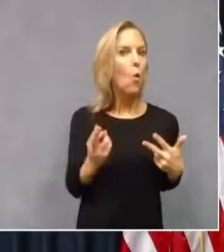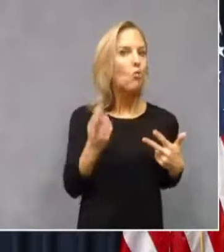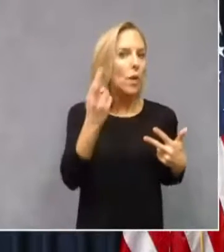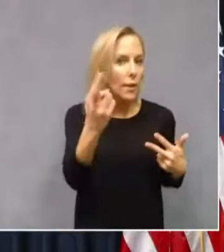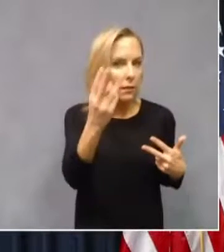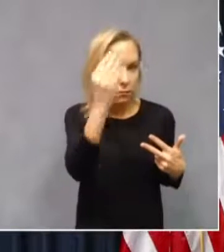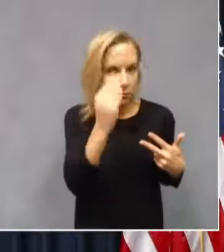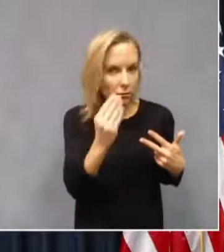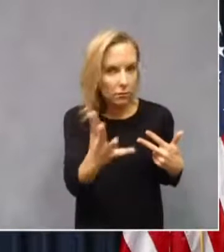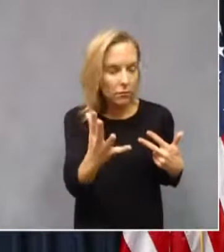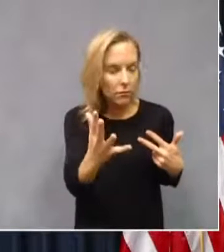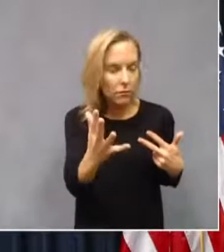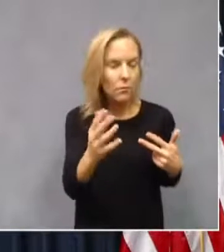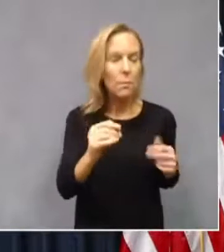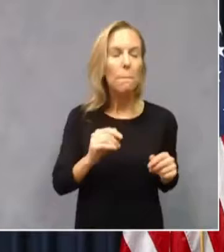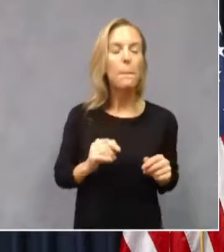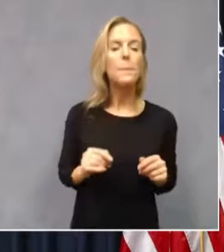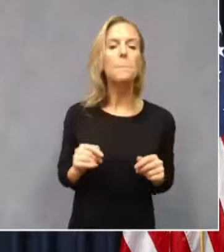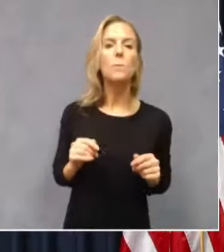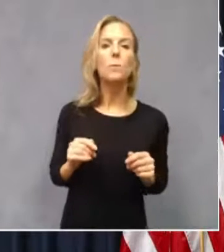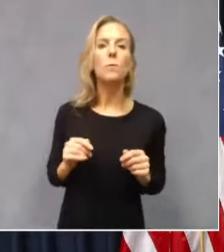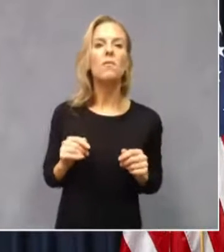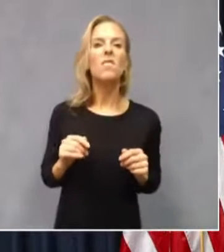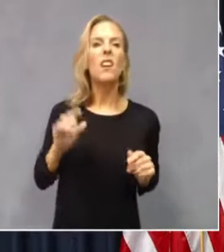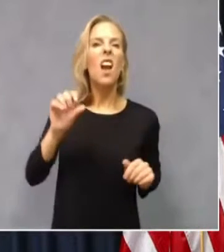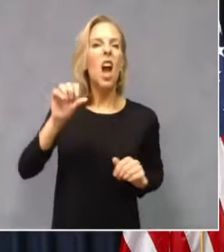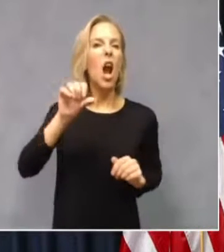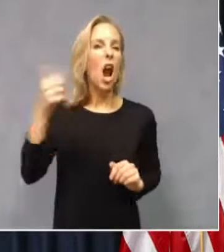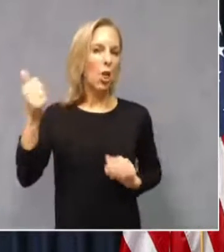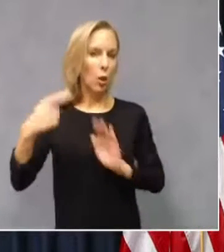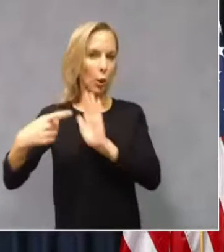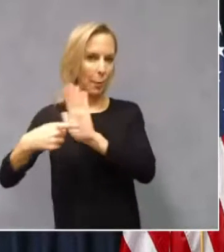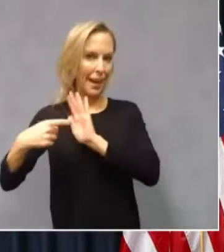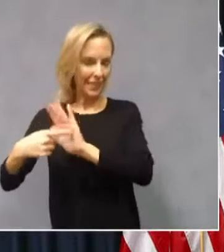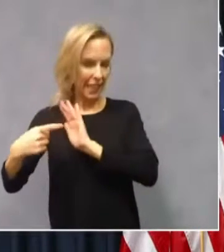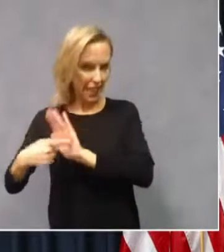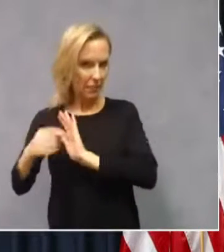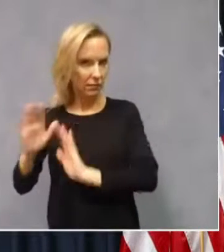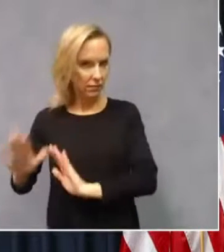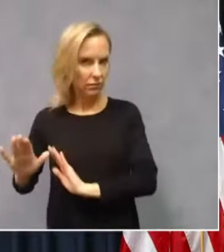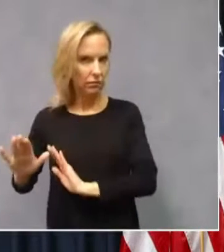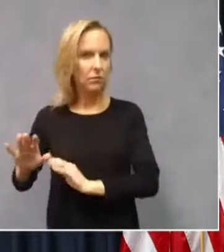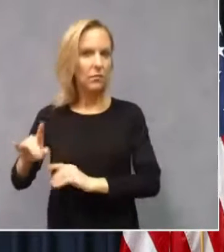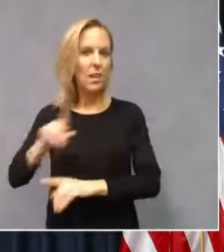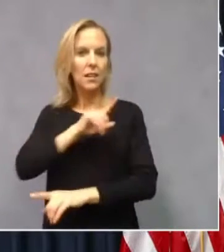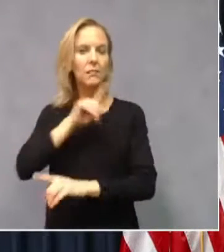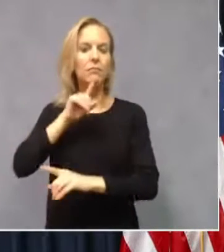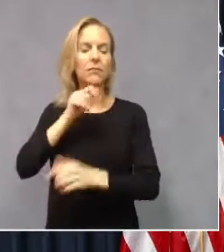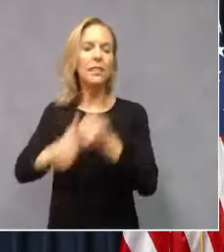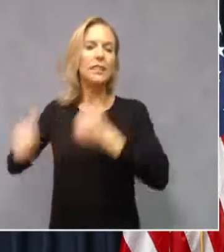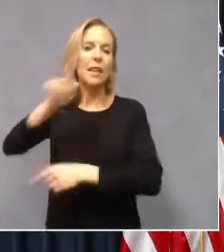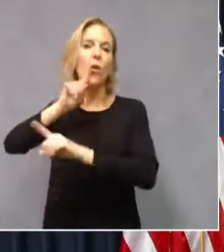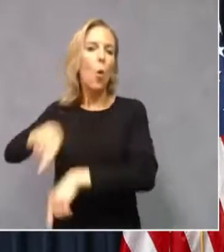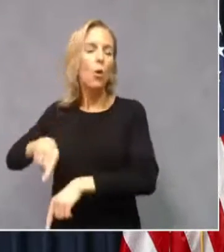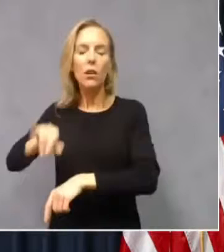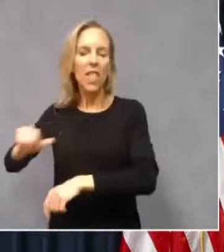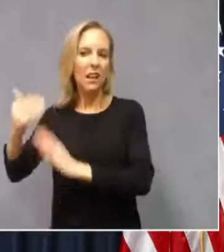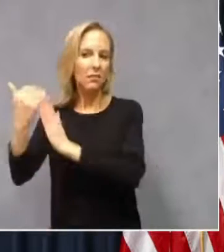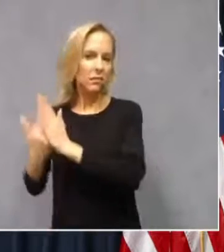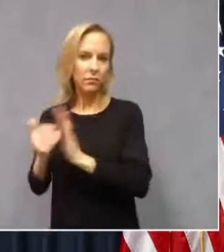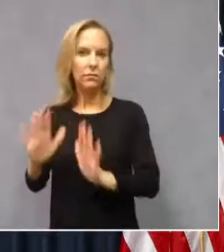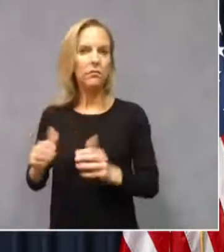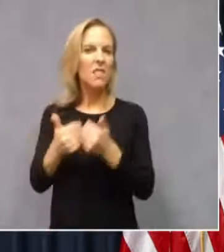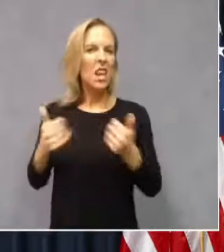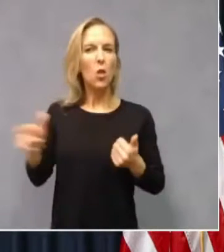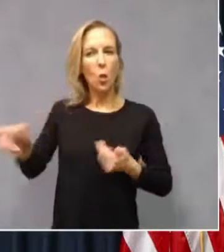as opposed to some other mandates that will be in the executive order that come out. But I think that those schools are